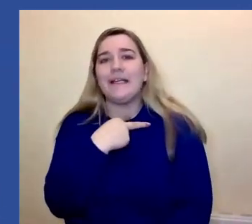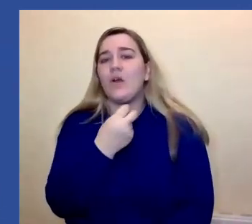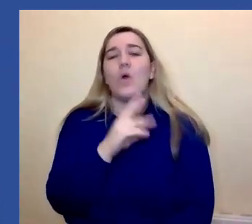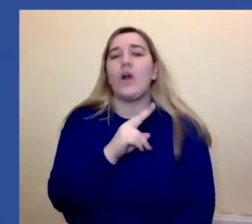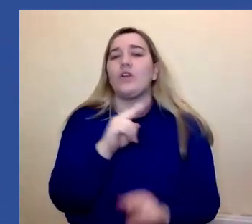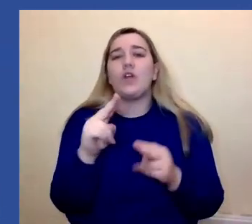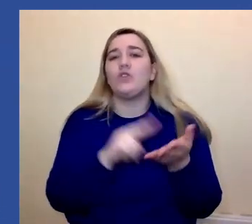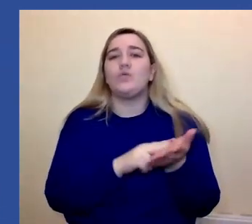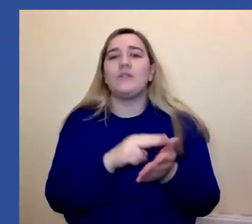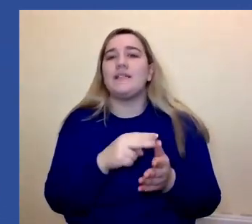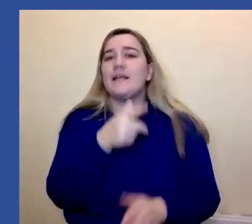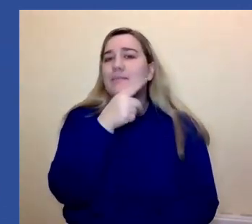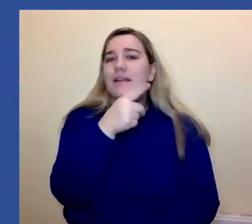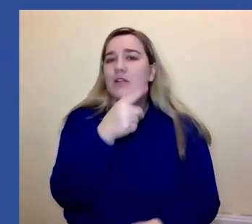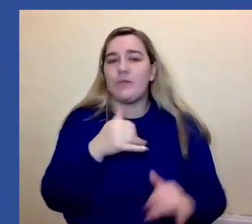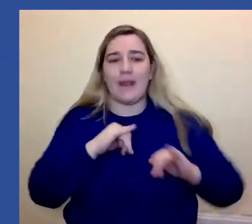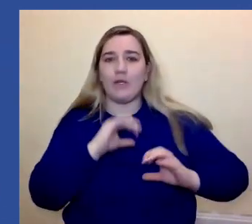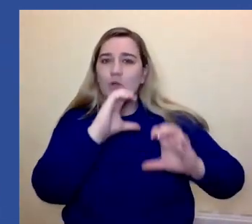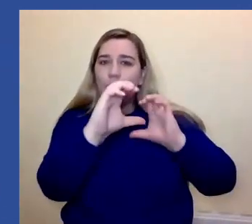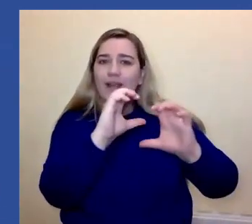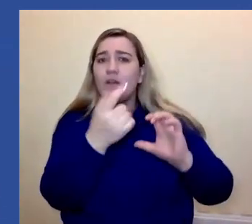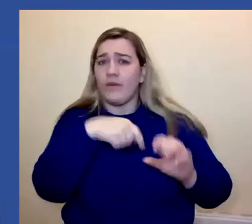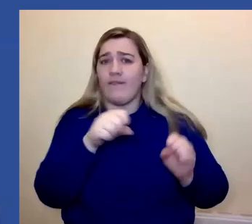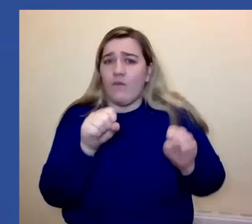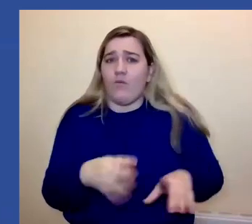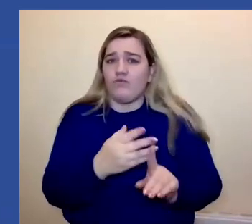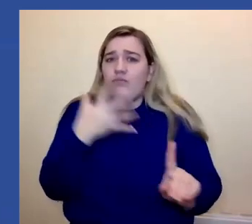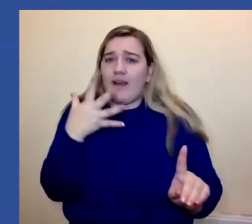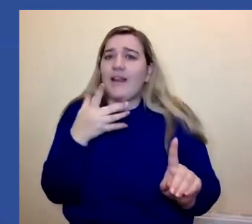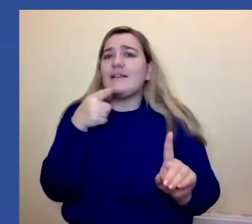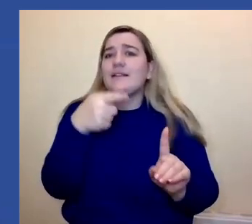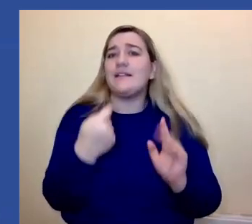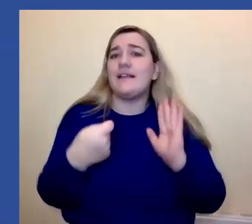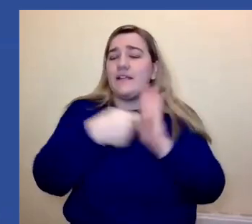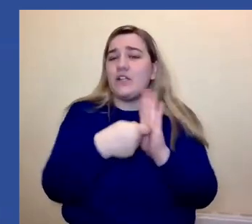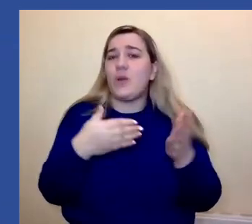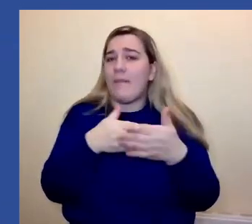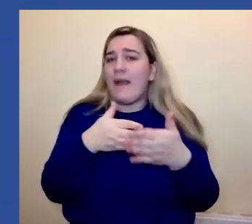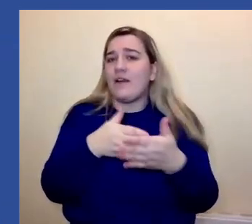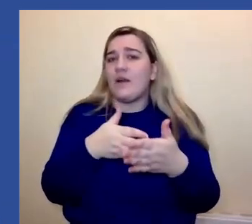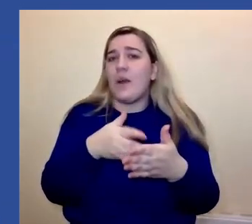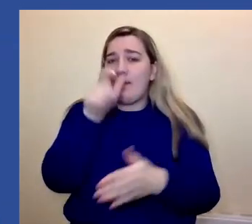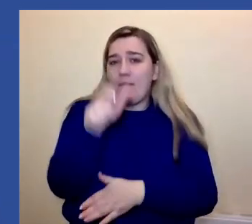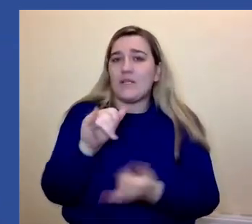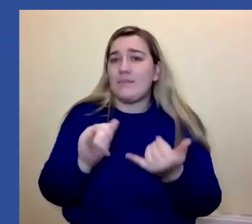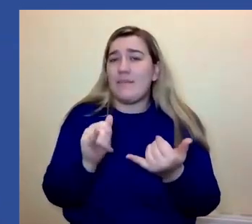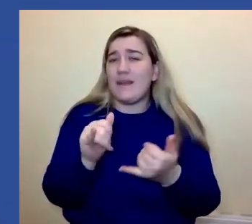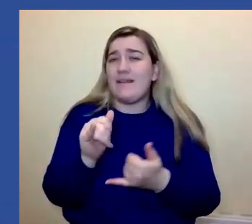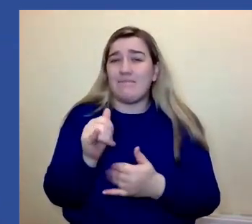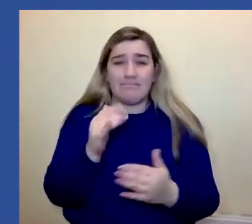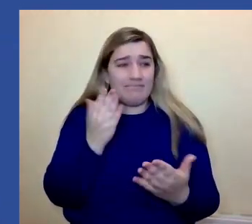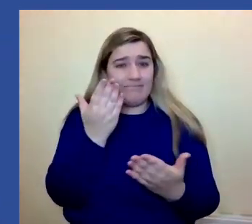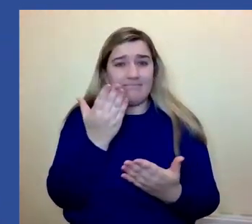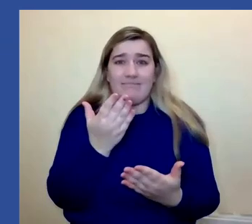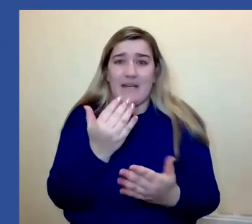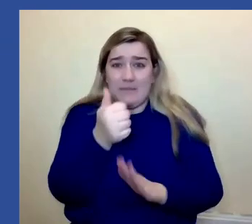to communicate. And we absolutely recognise that this is an additional barrier that a person might face, but one that